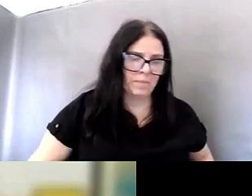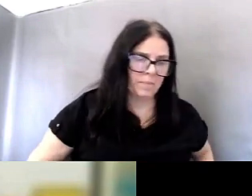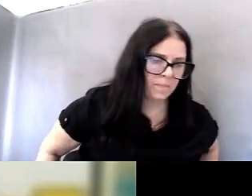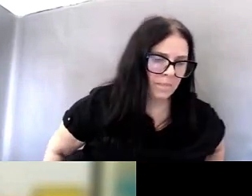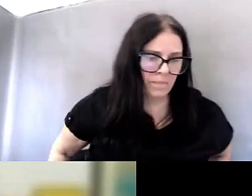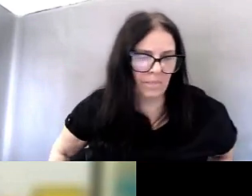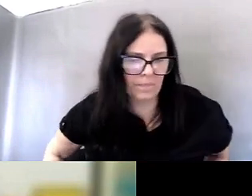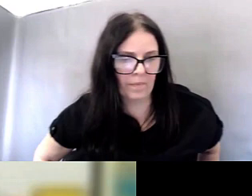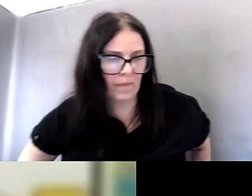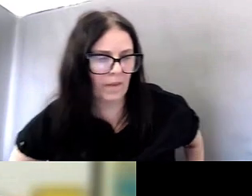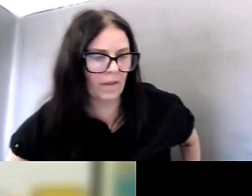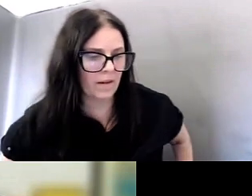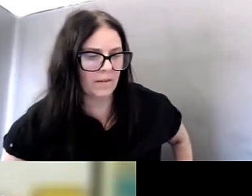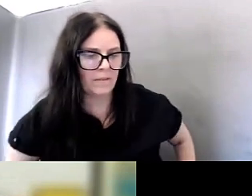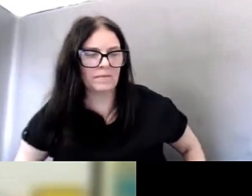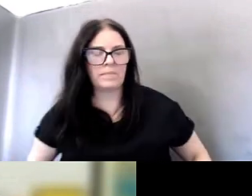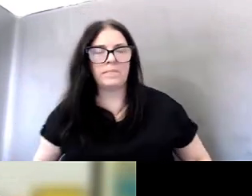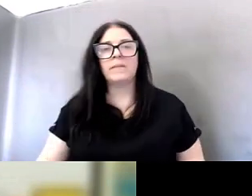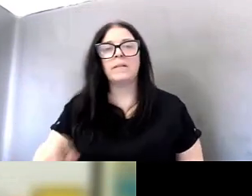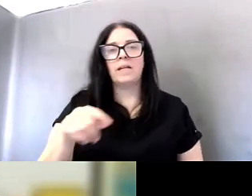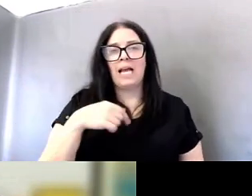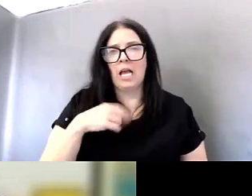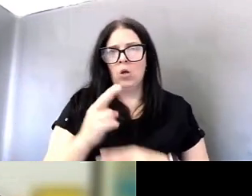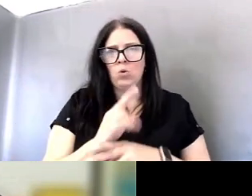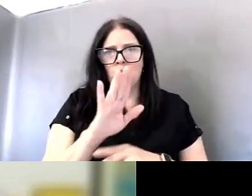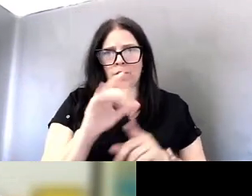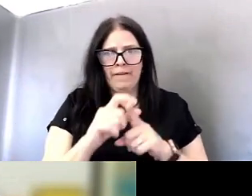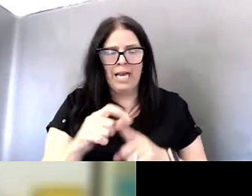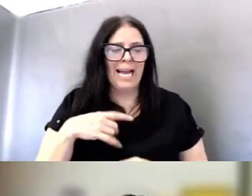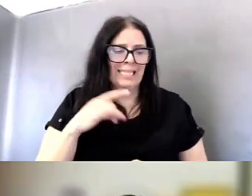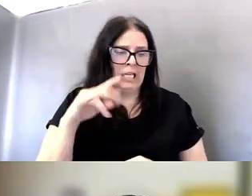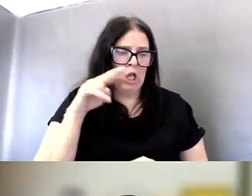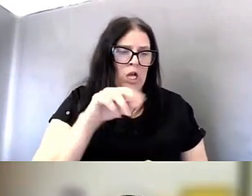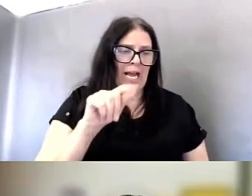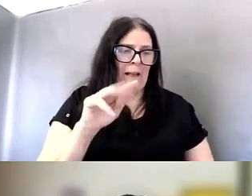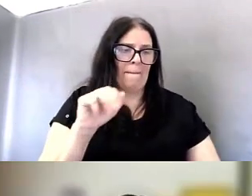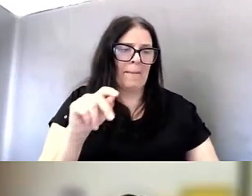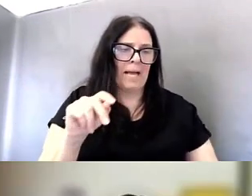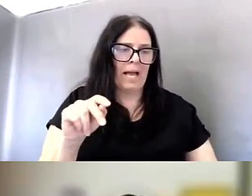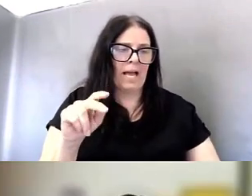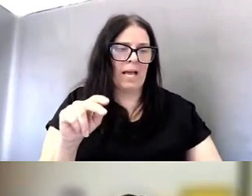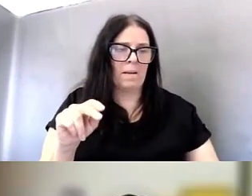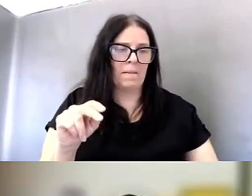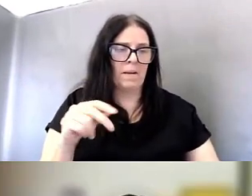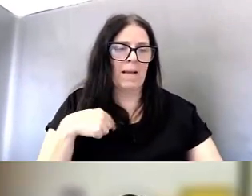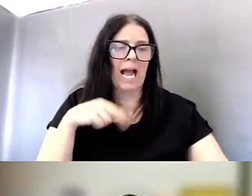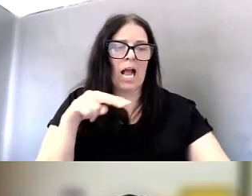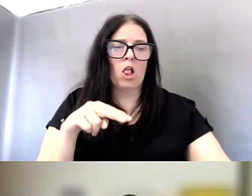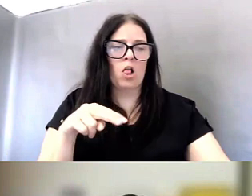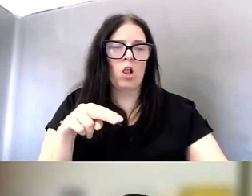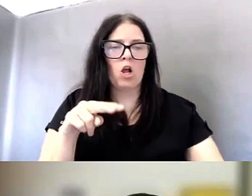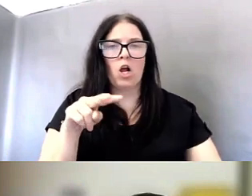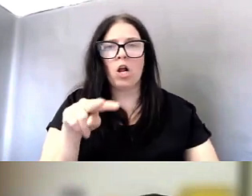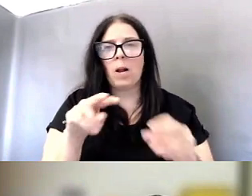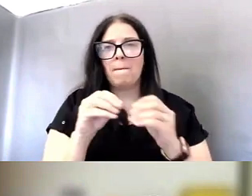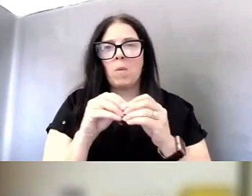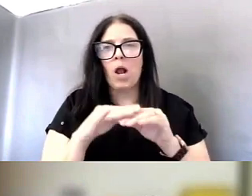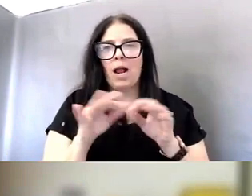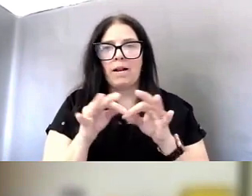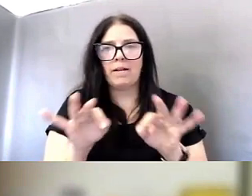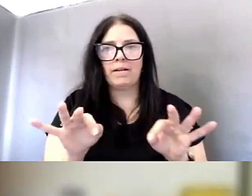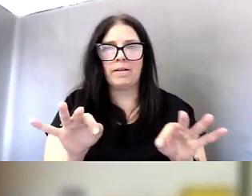used your vocabulary. I did touch on the math, but I focused more on the vocabulary and